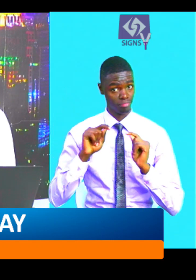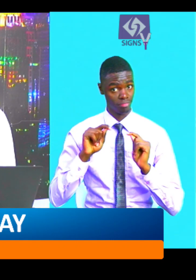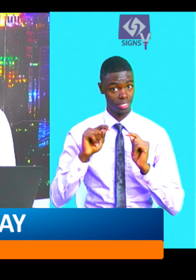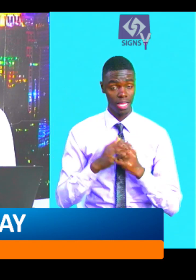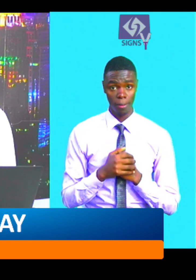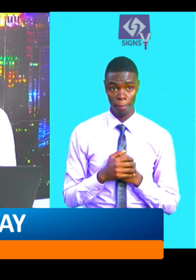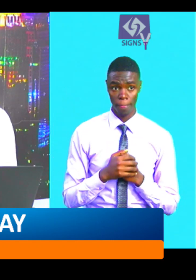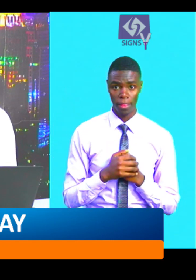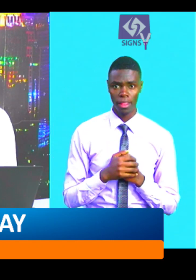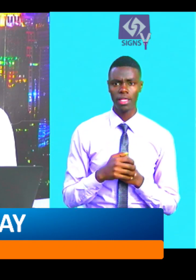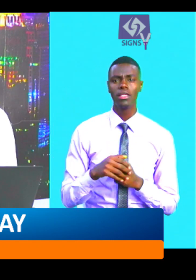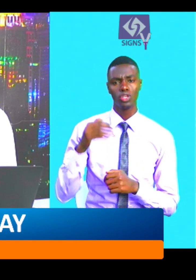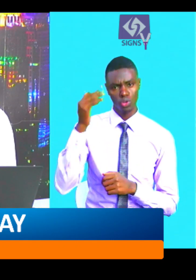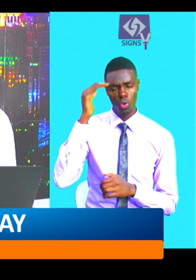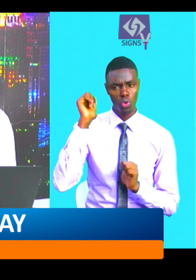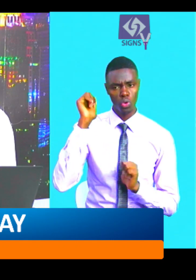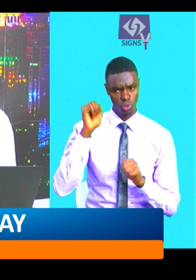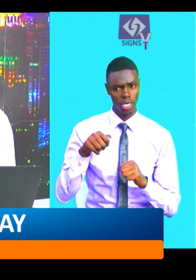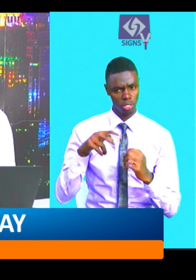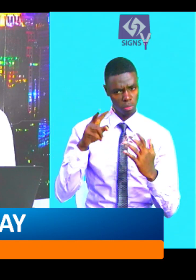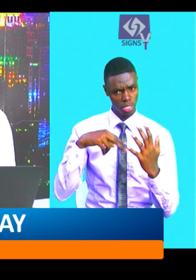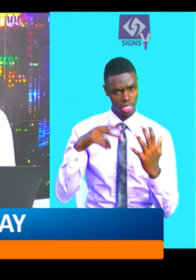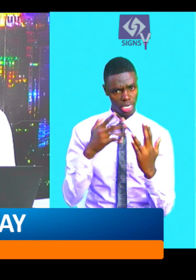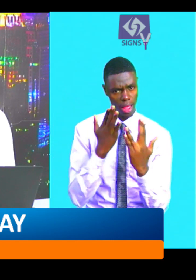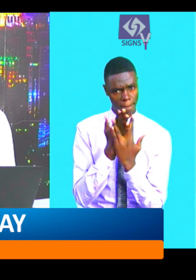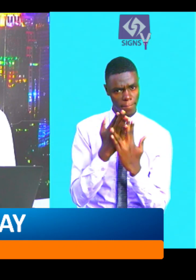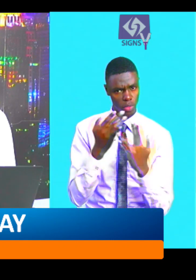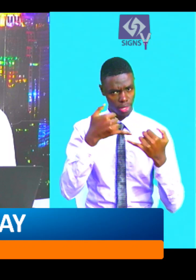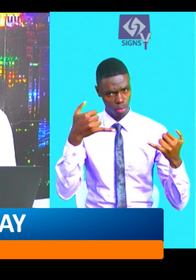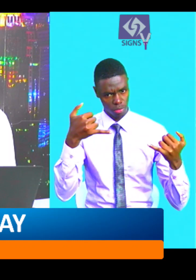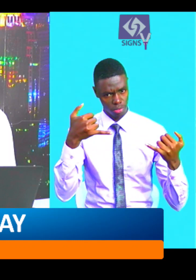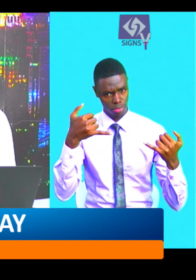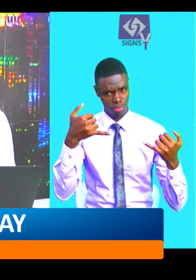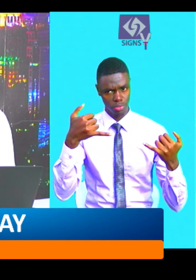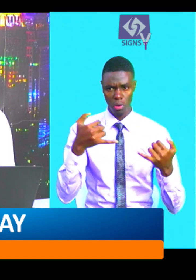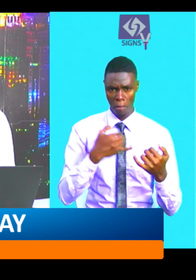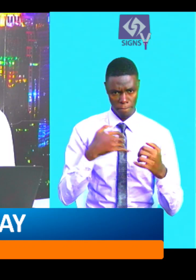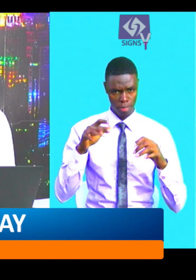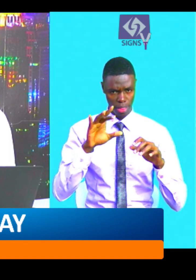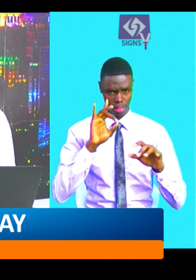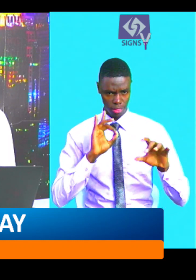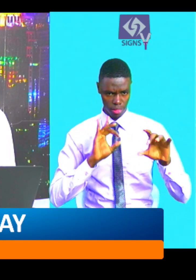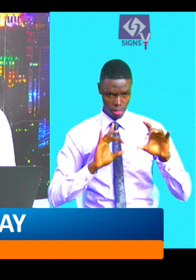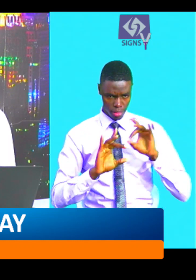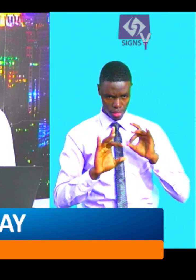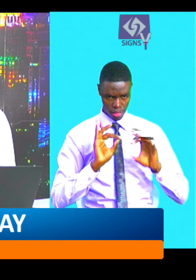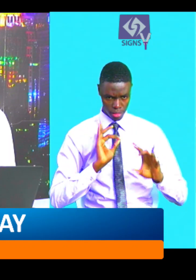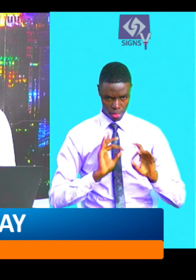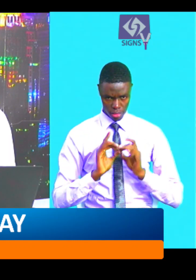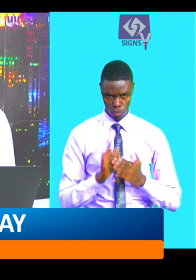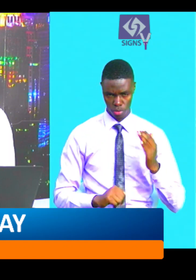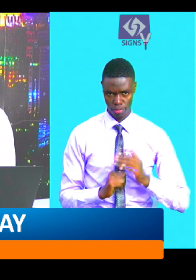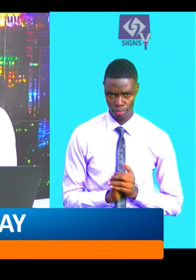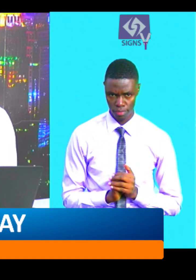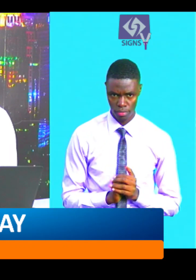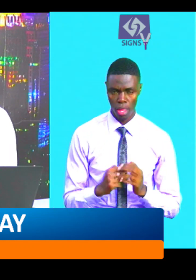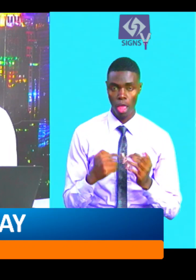was very, very intentional in not mentioning